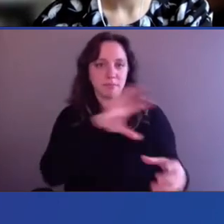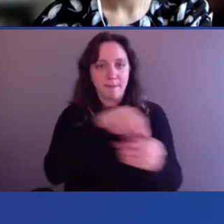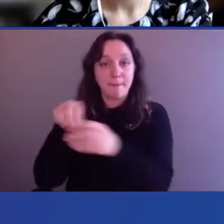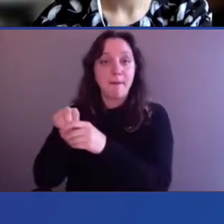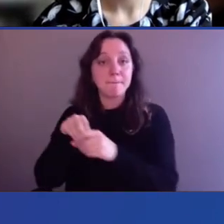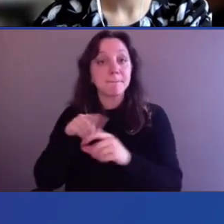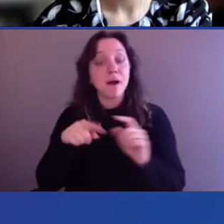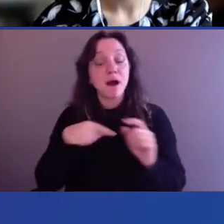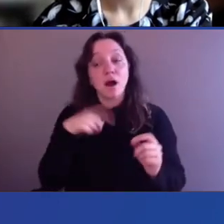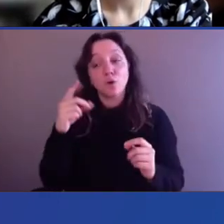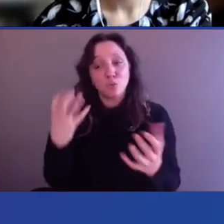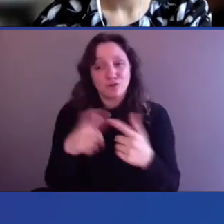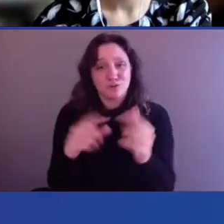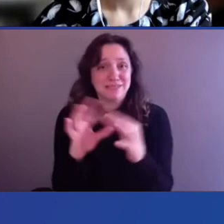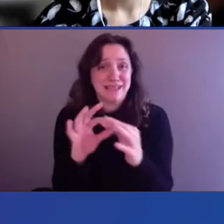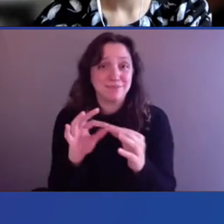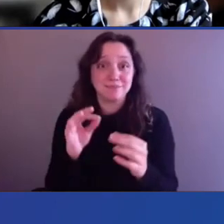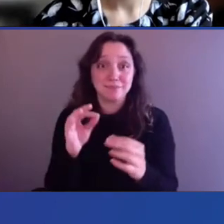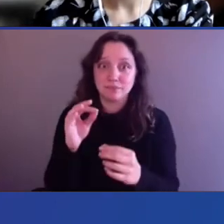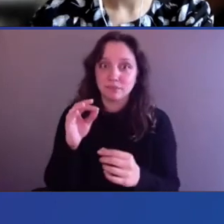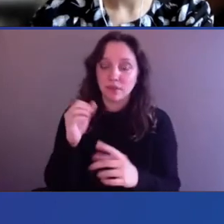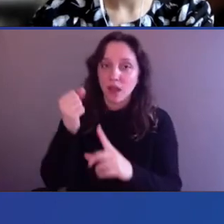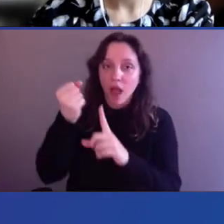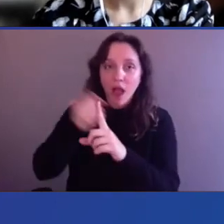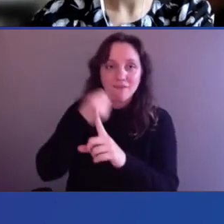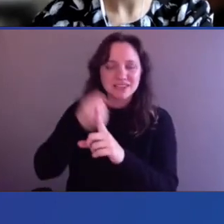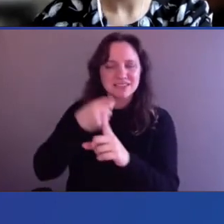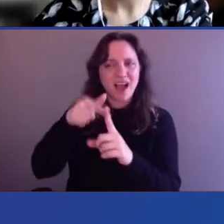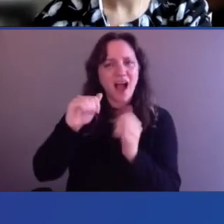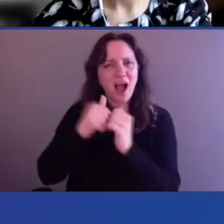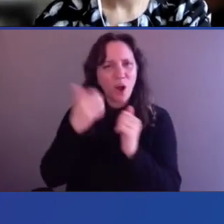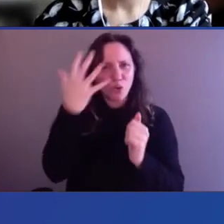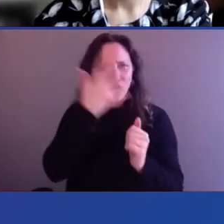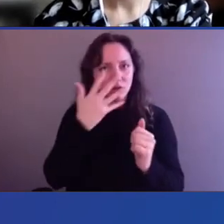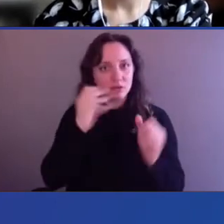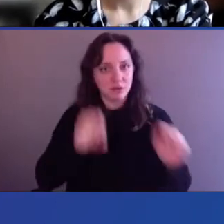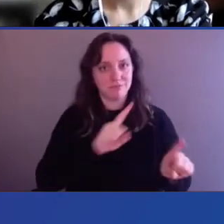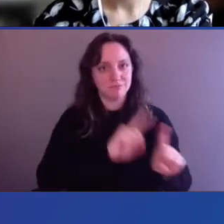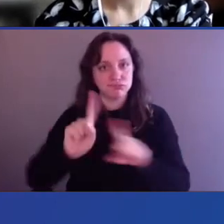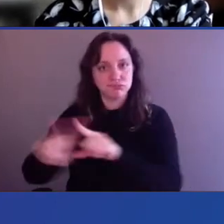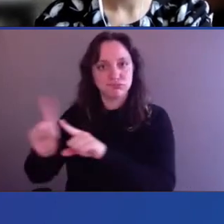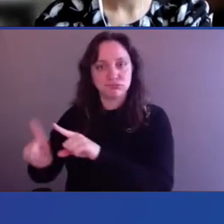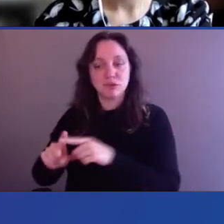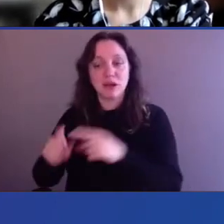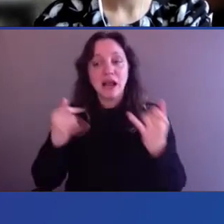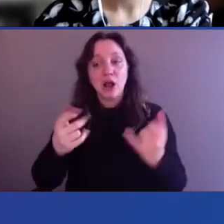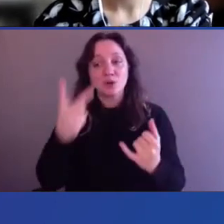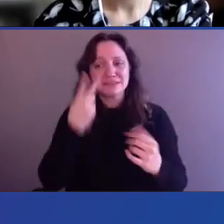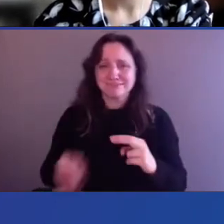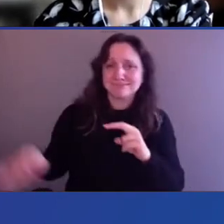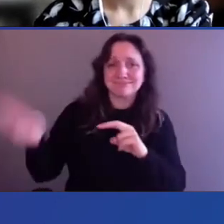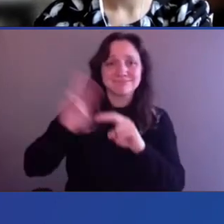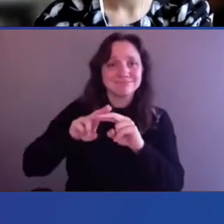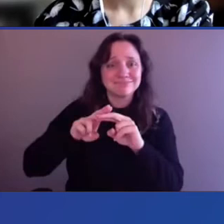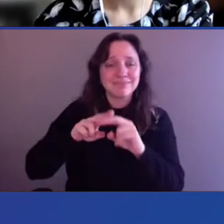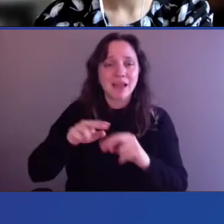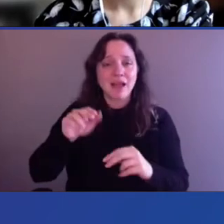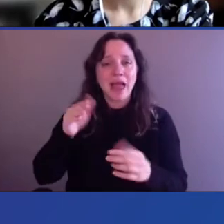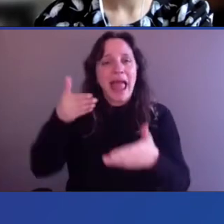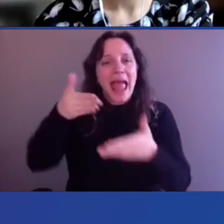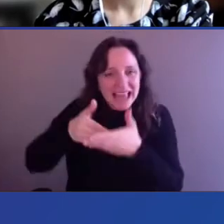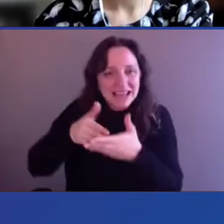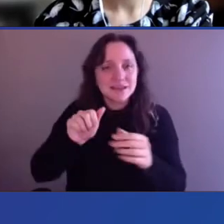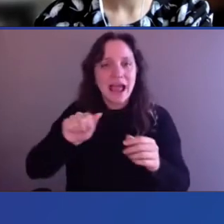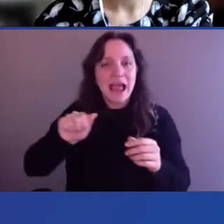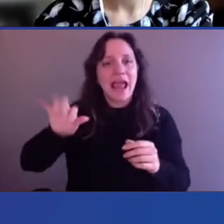that advocacy takes on so many different looks. And right now, as we're navigating anti-Asian hate, to be Asian, to